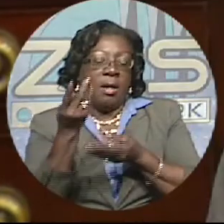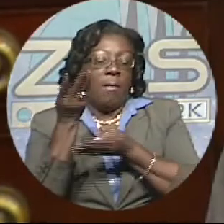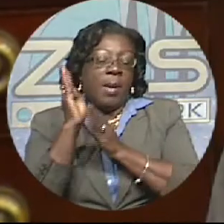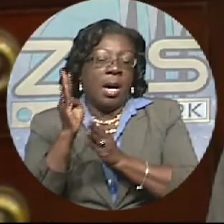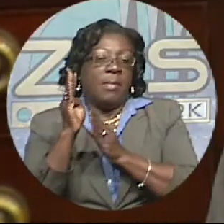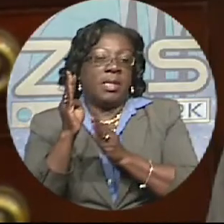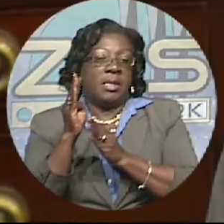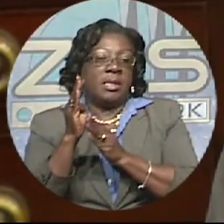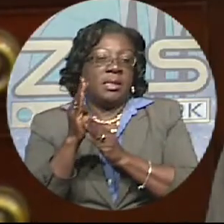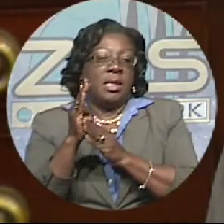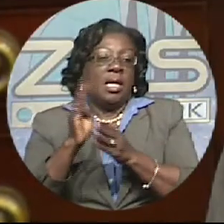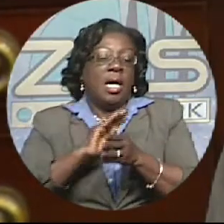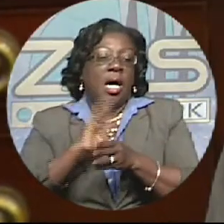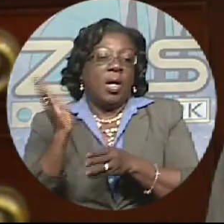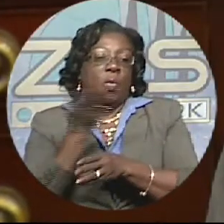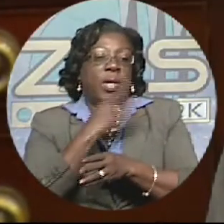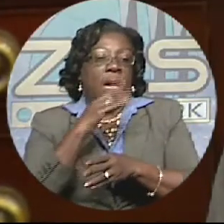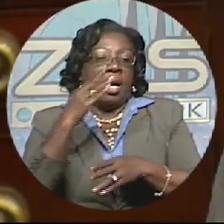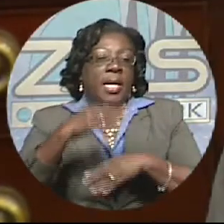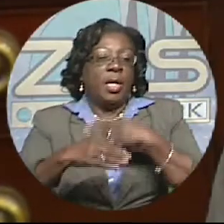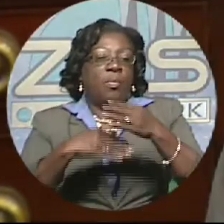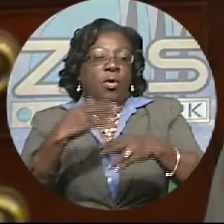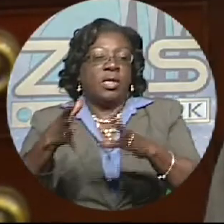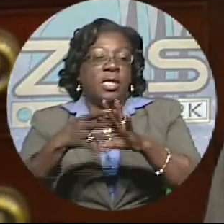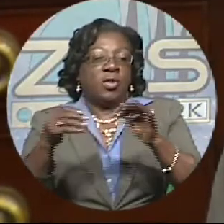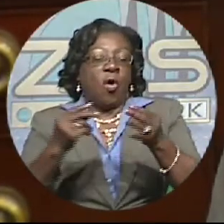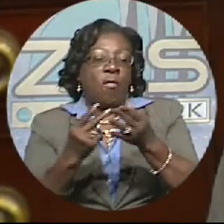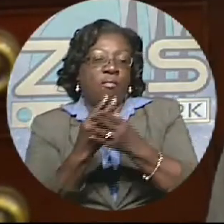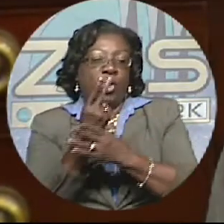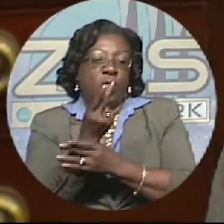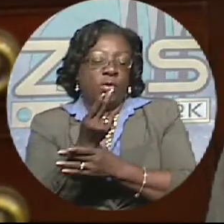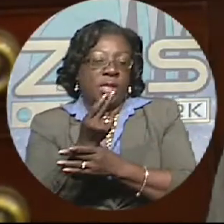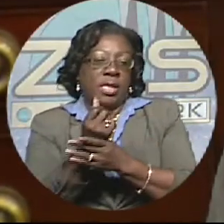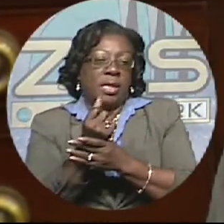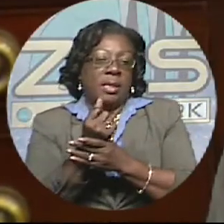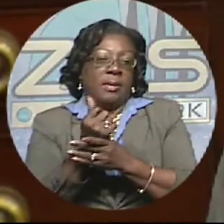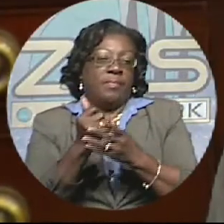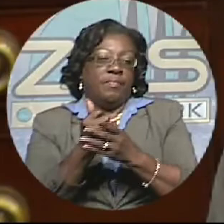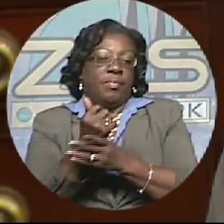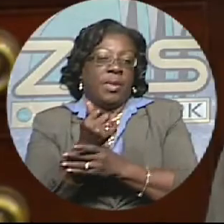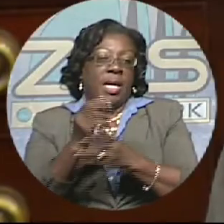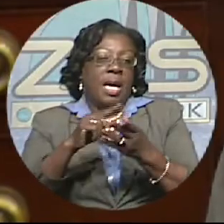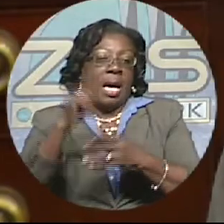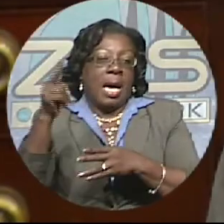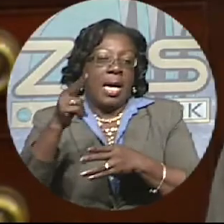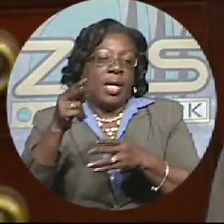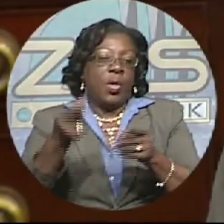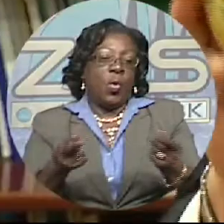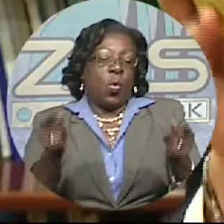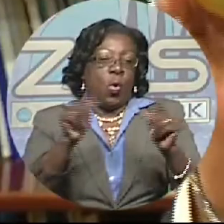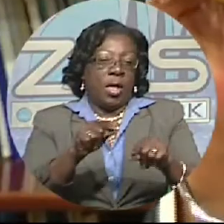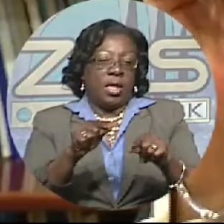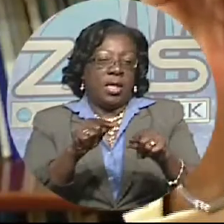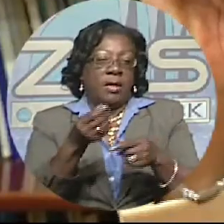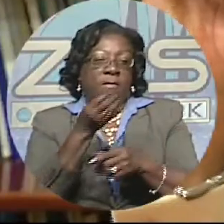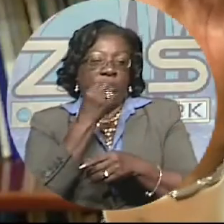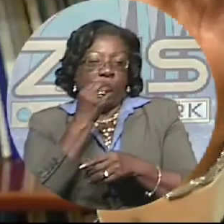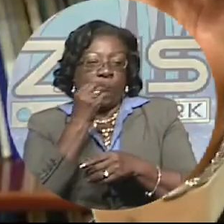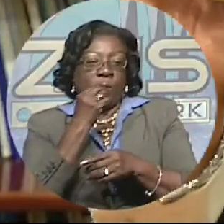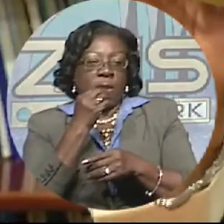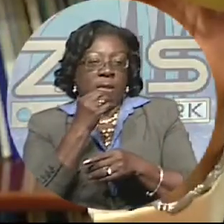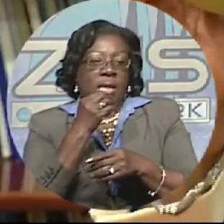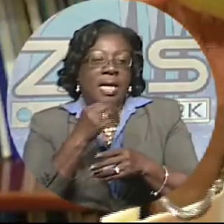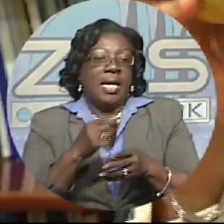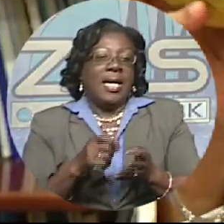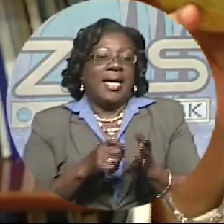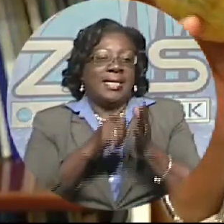in the process of producing a sustainable, high-quality commodity. Expressing extreme